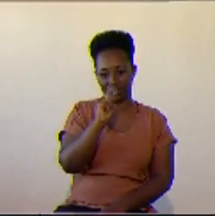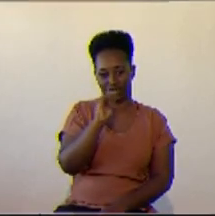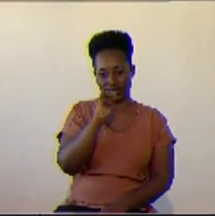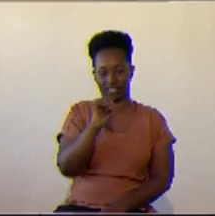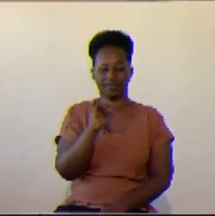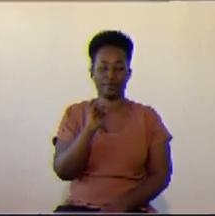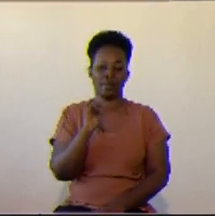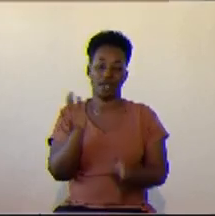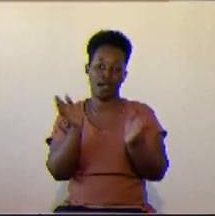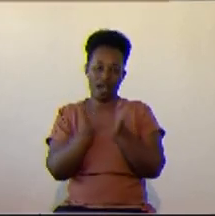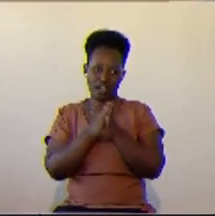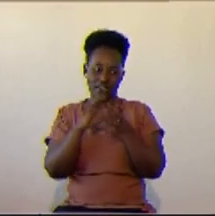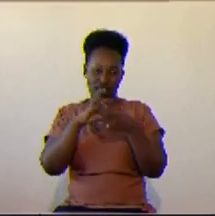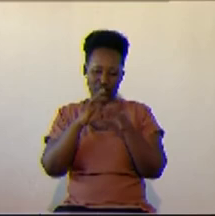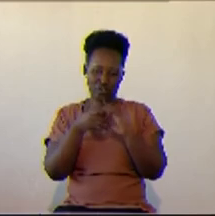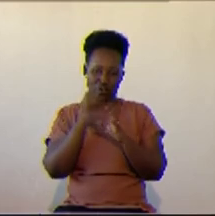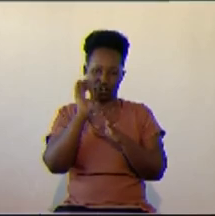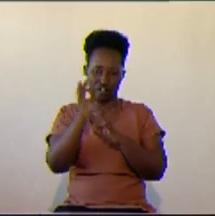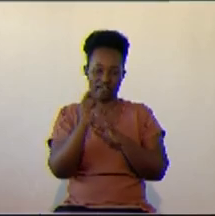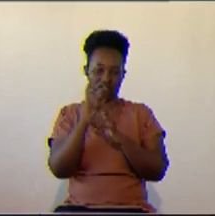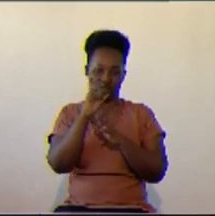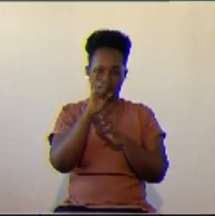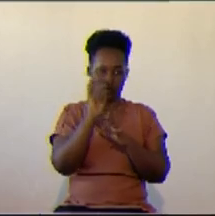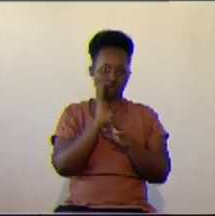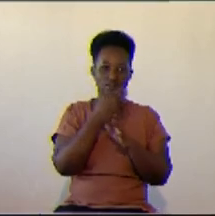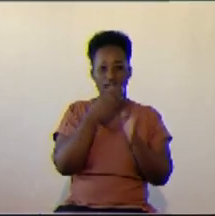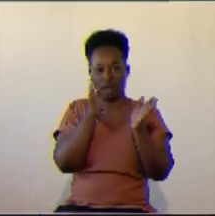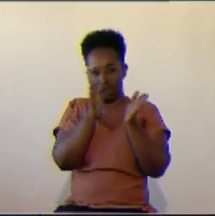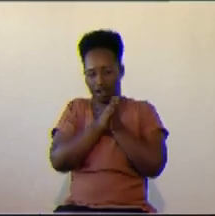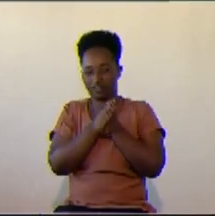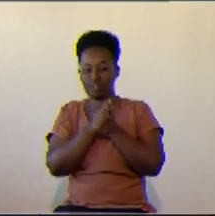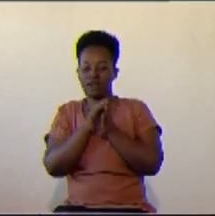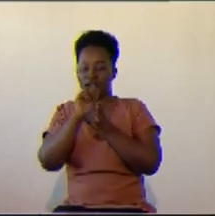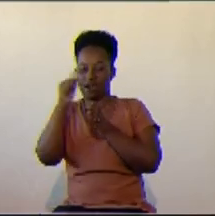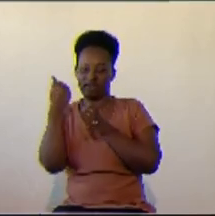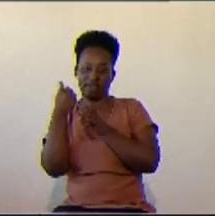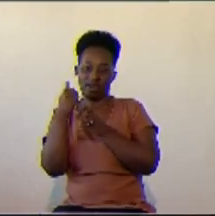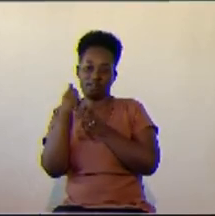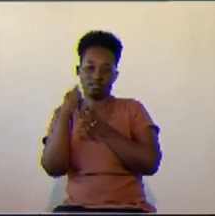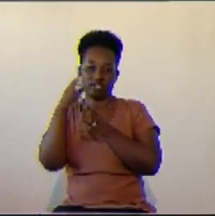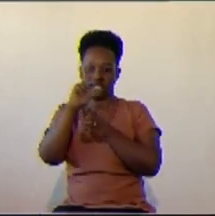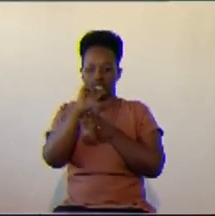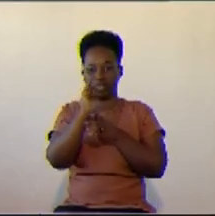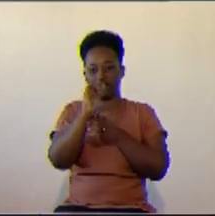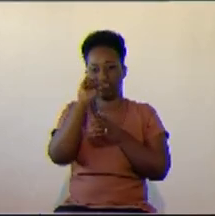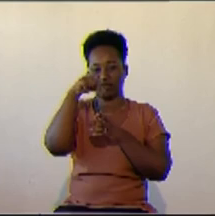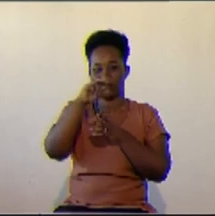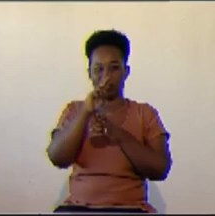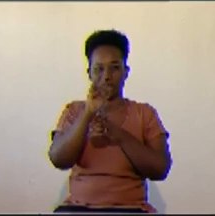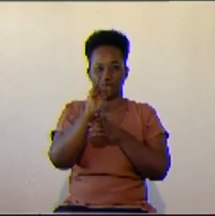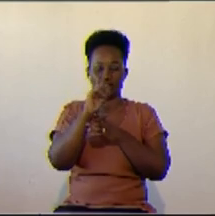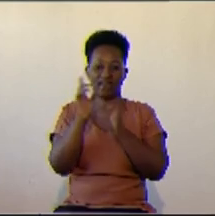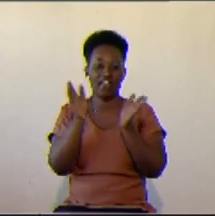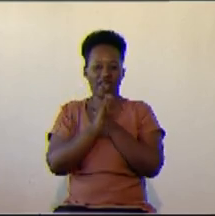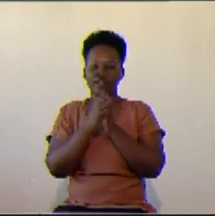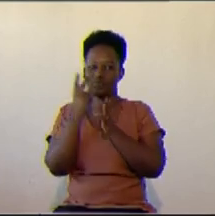substance to density of what? Of water. We use the Hare's apparatus also to find relative density of B. And also, we have been able to